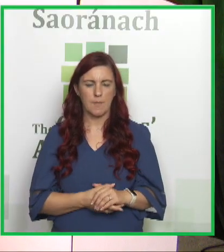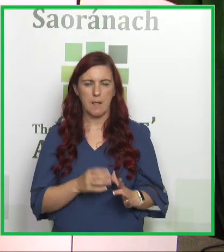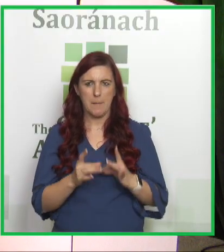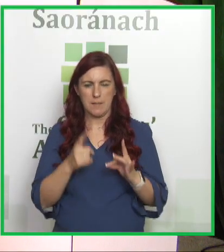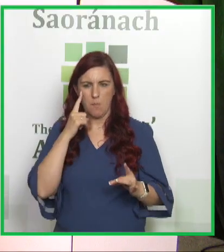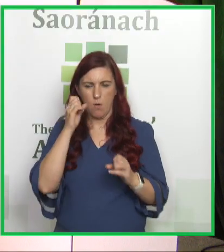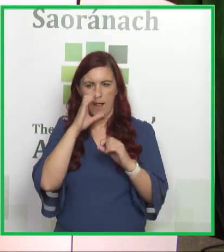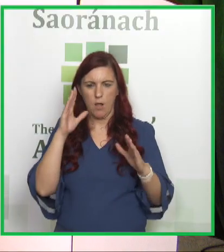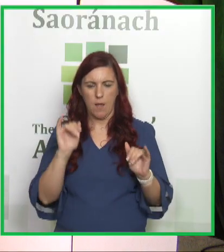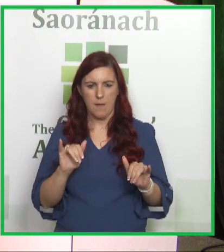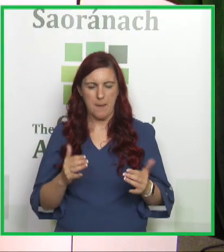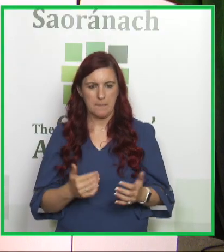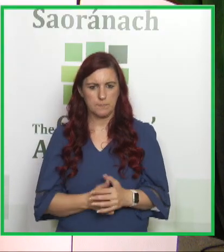because